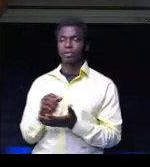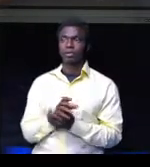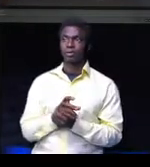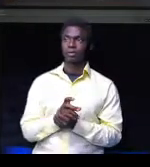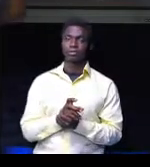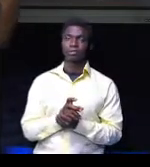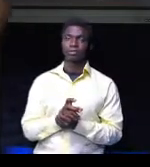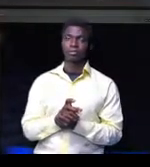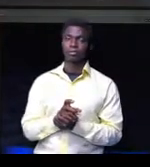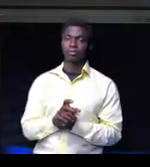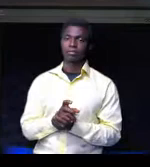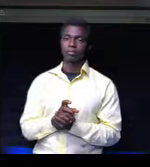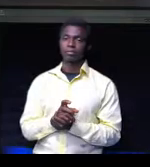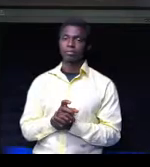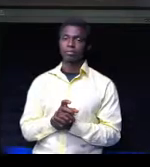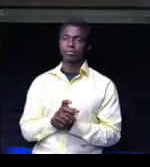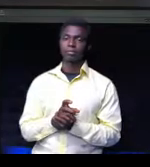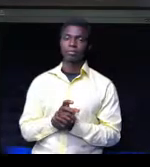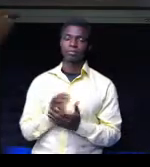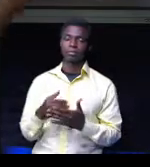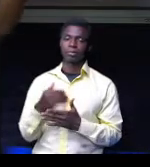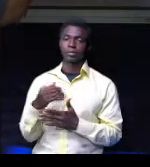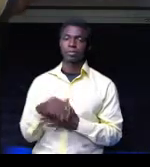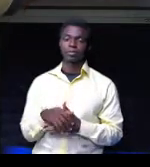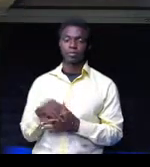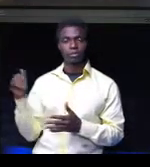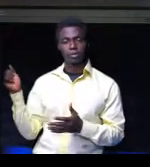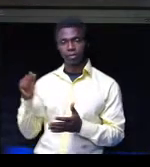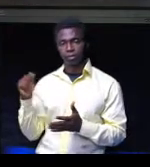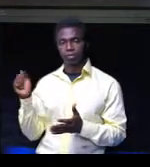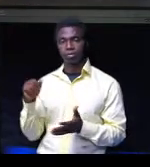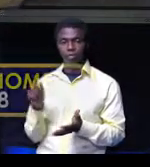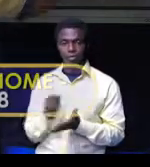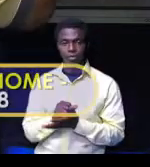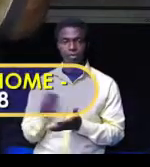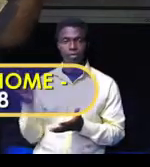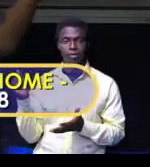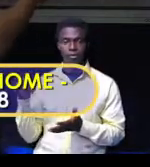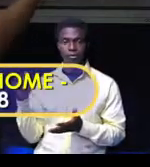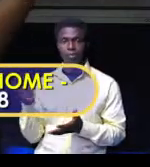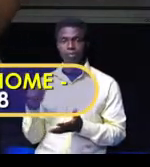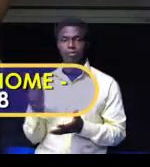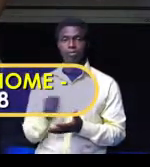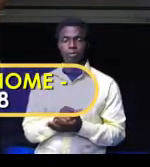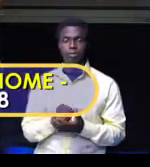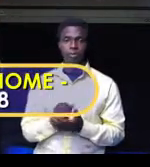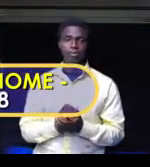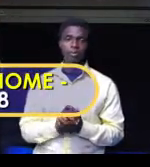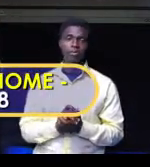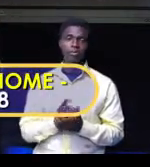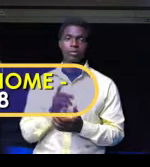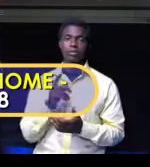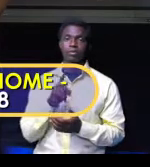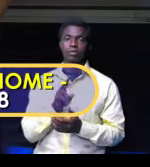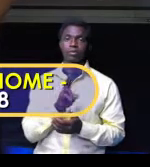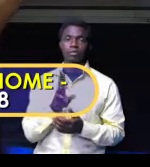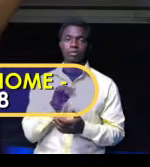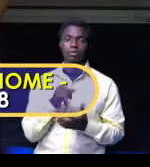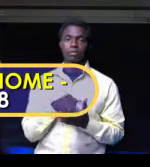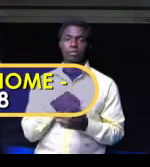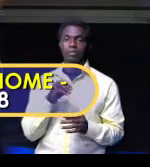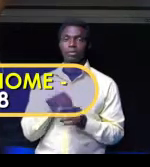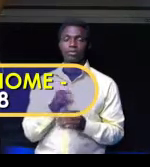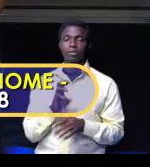Cassette. Yes. The next one is tambourine. Tambourine. The one you use is